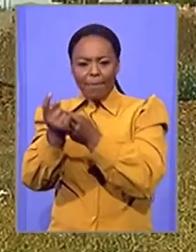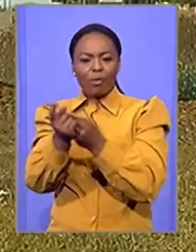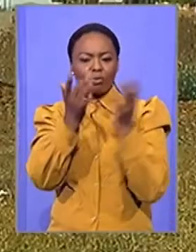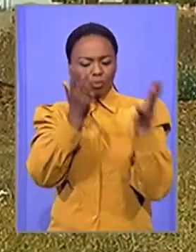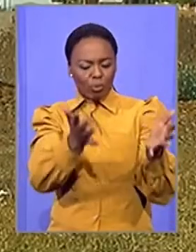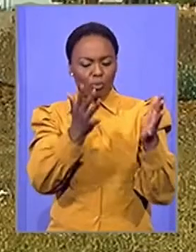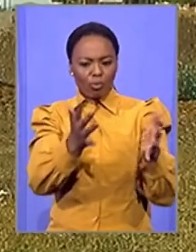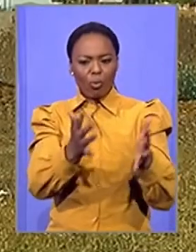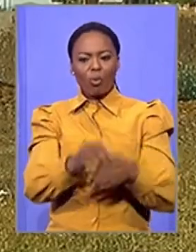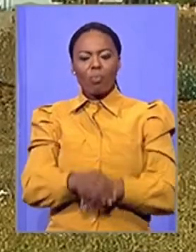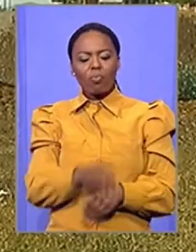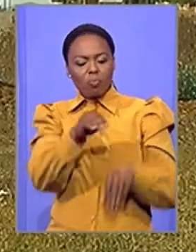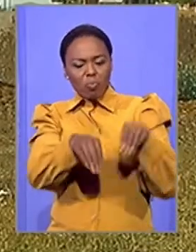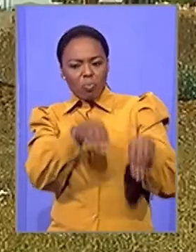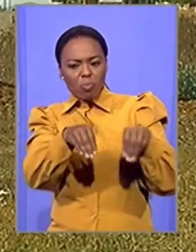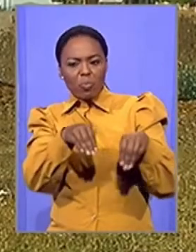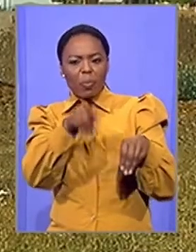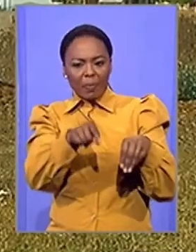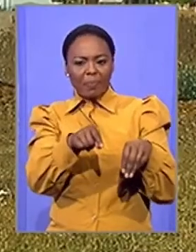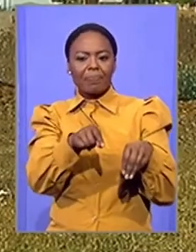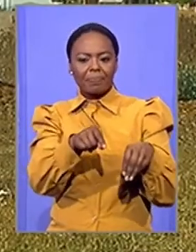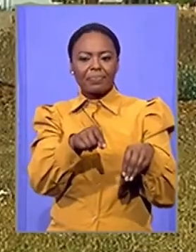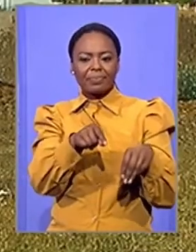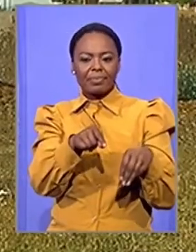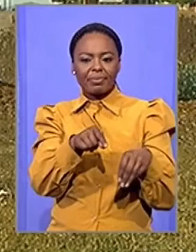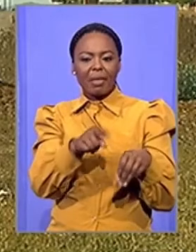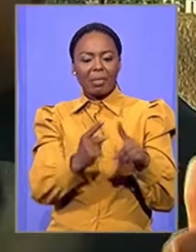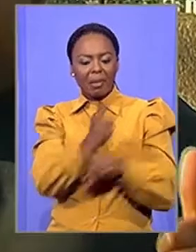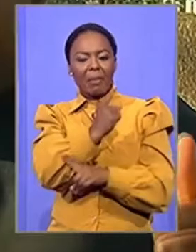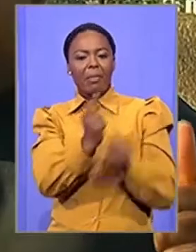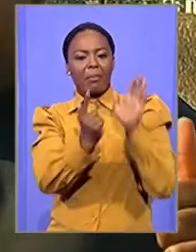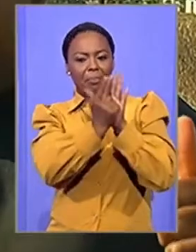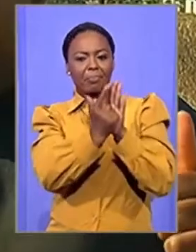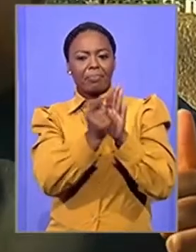The problem with it ke gore e tla le